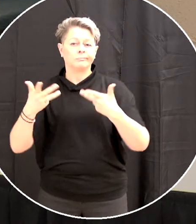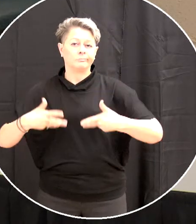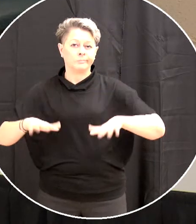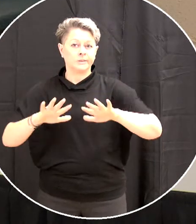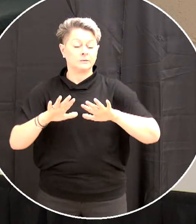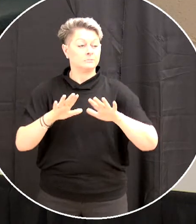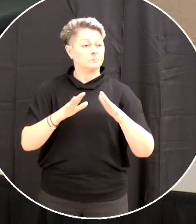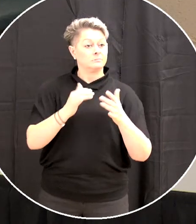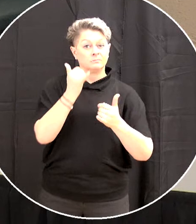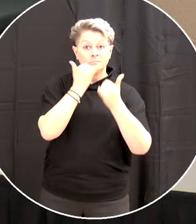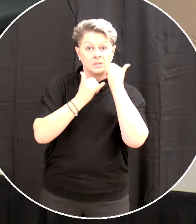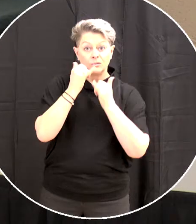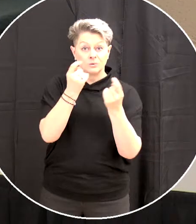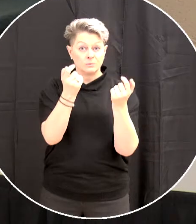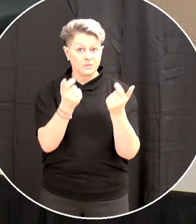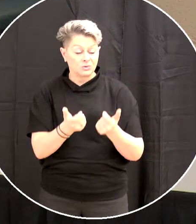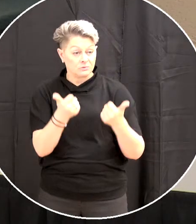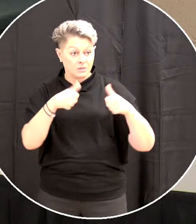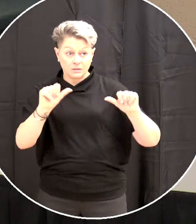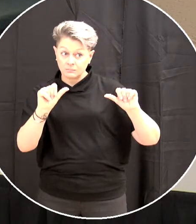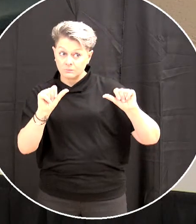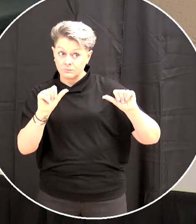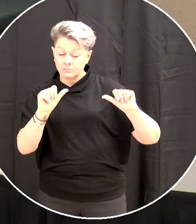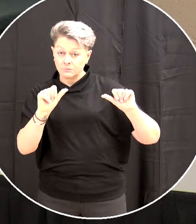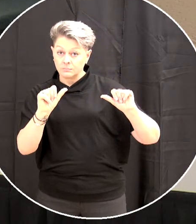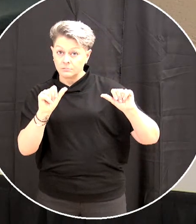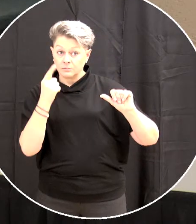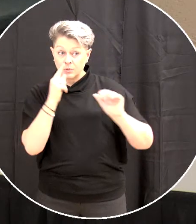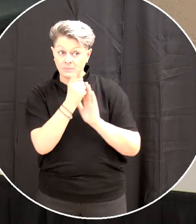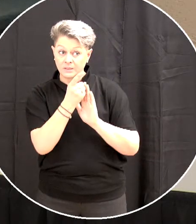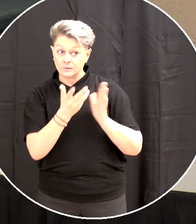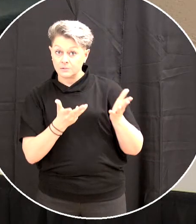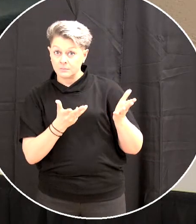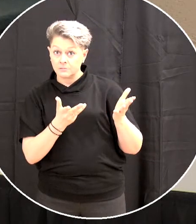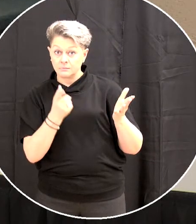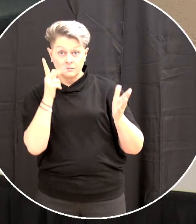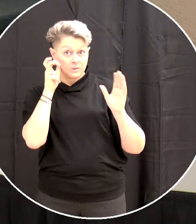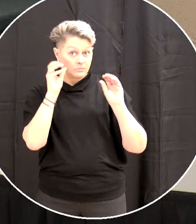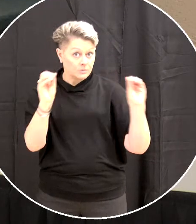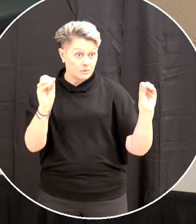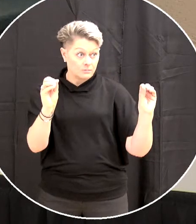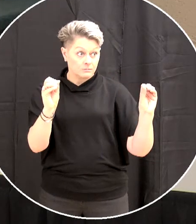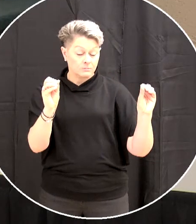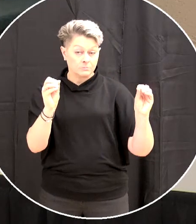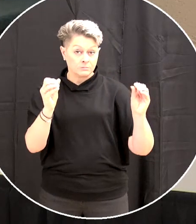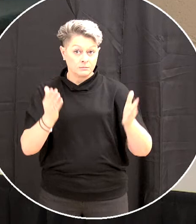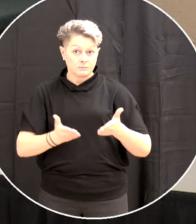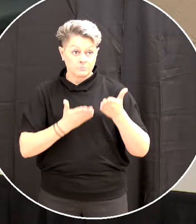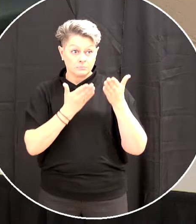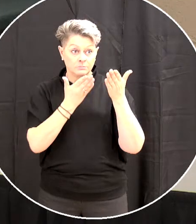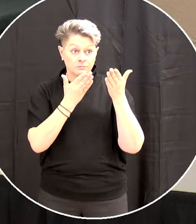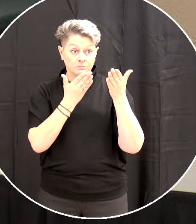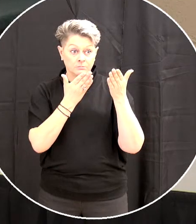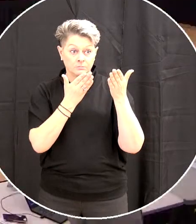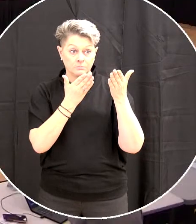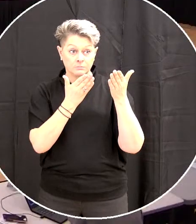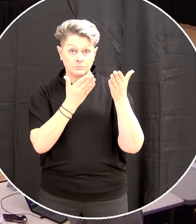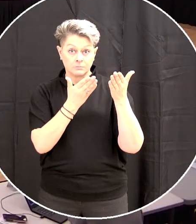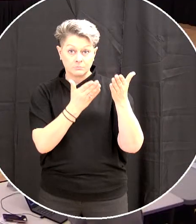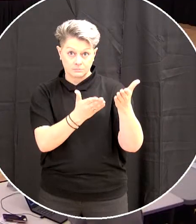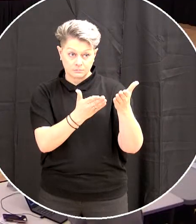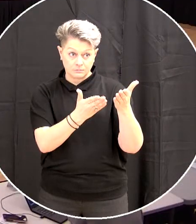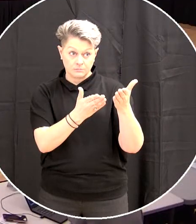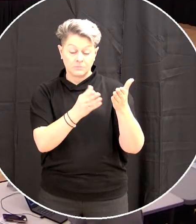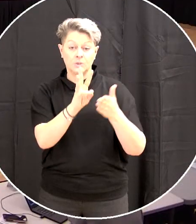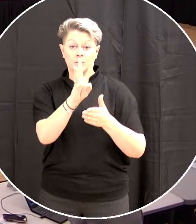omissions in the minutes? Hearing none, can I get a motion to, so we're going to move by